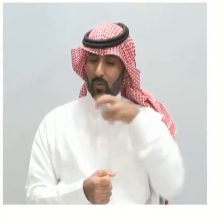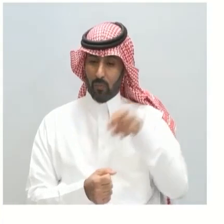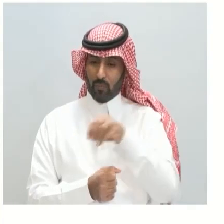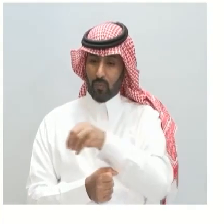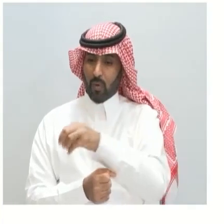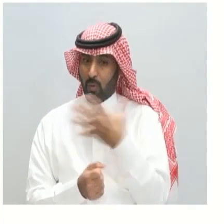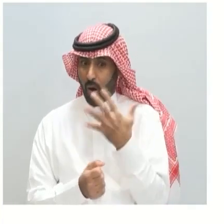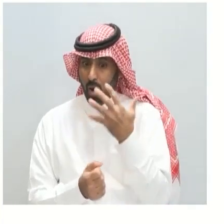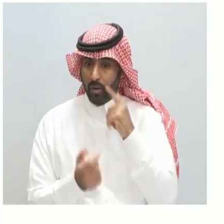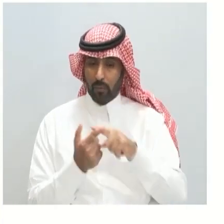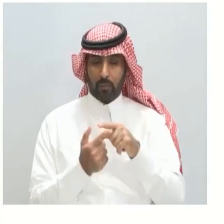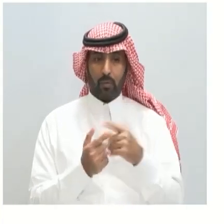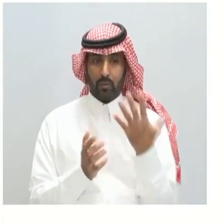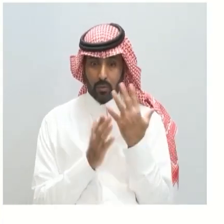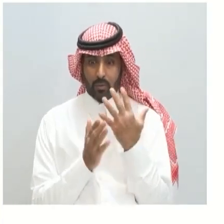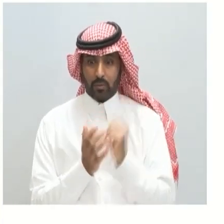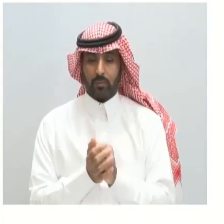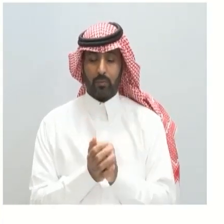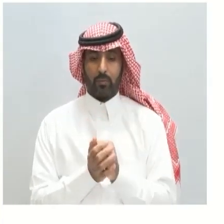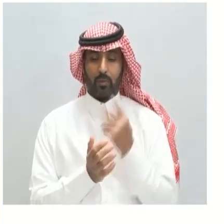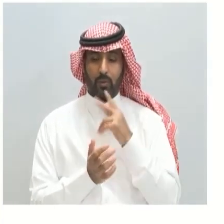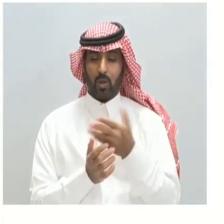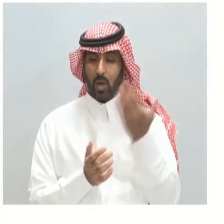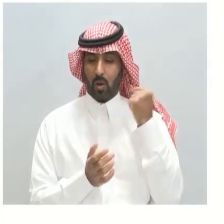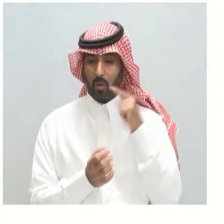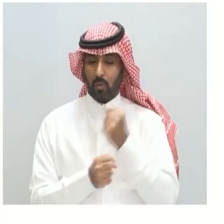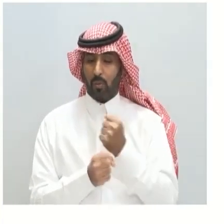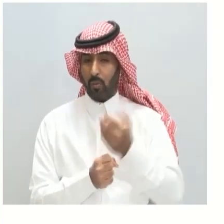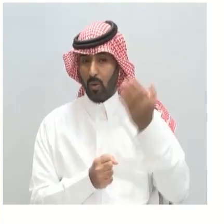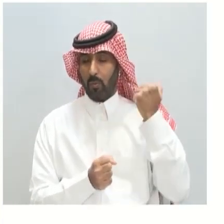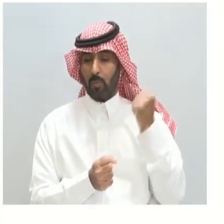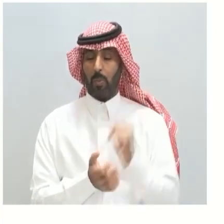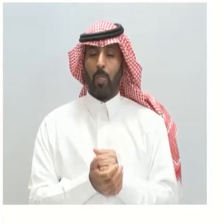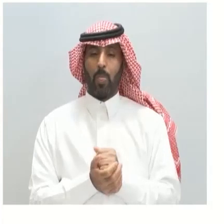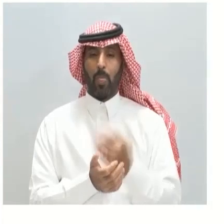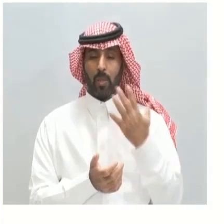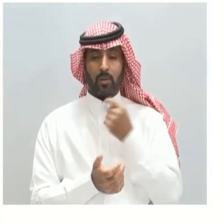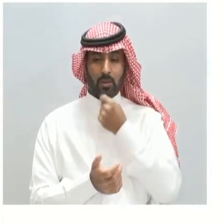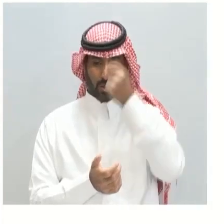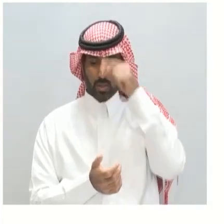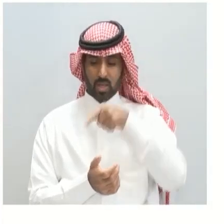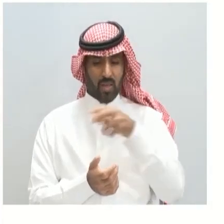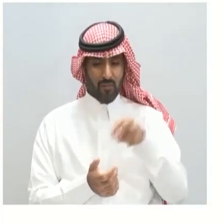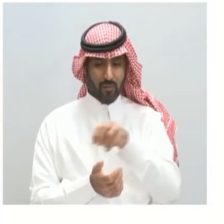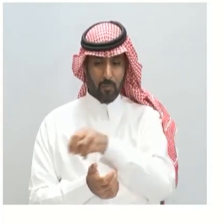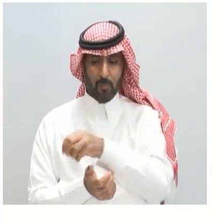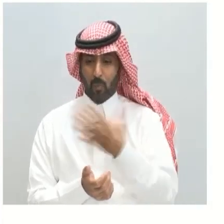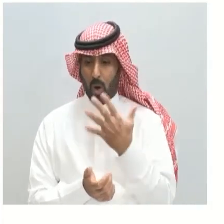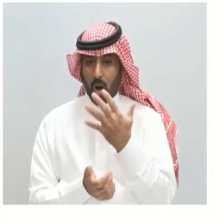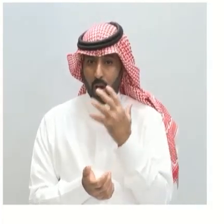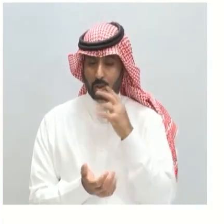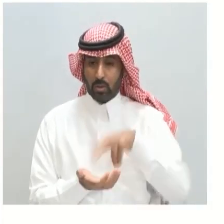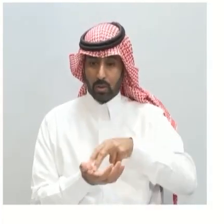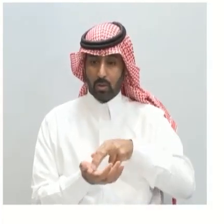were frightened. So this is a past participle here, which acts as an adjective to describe how the mice